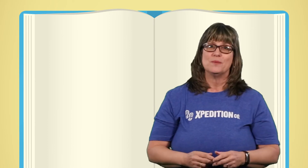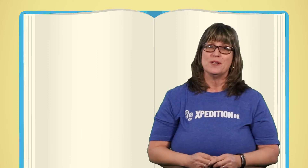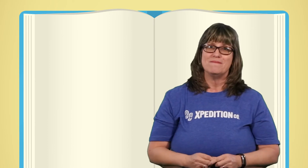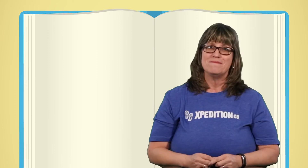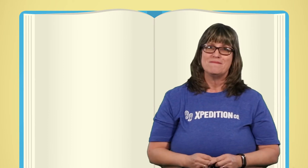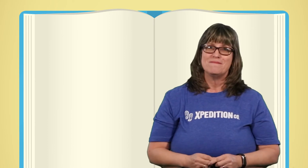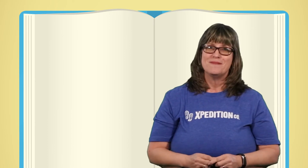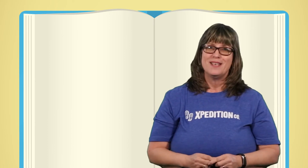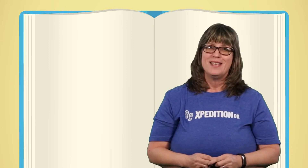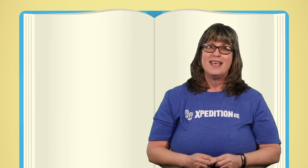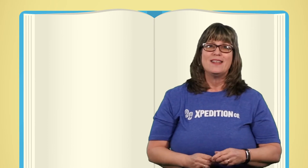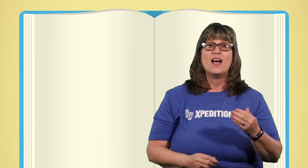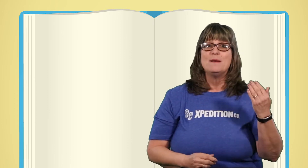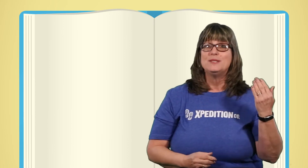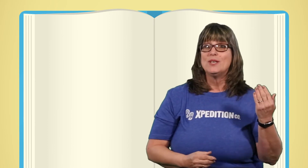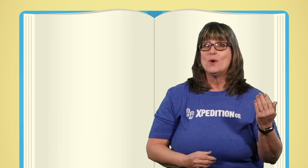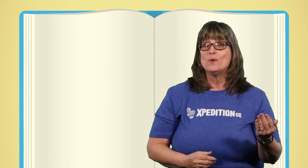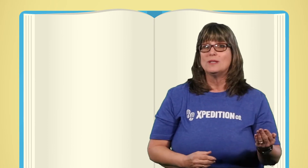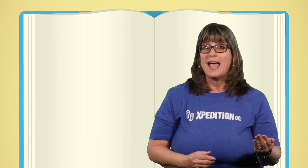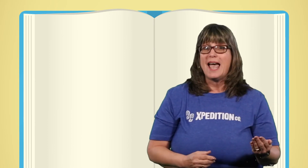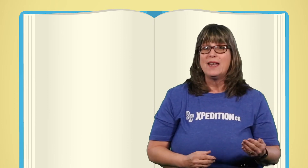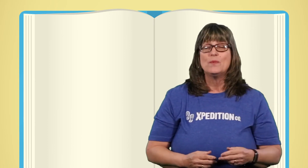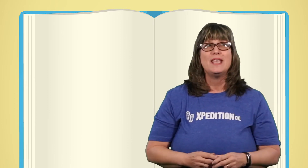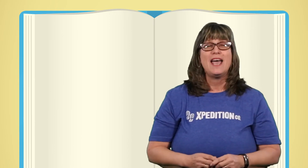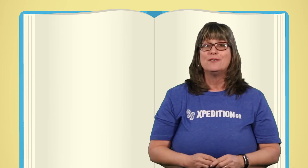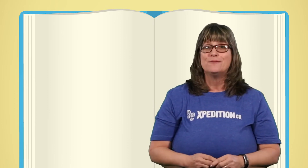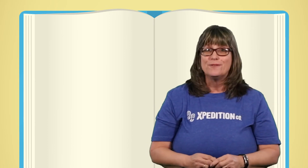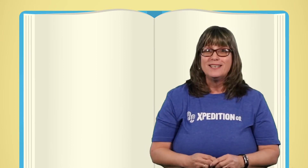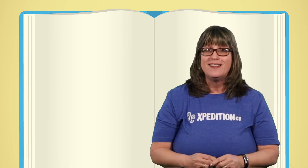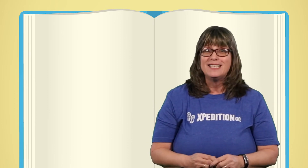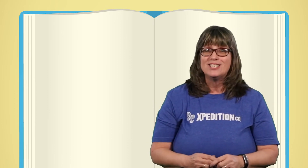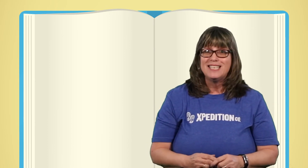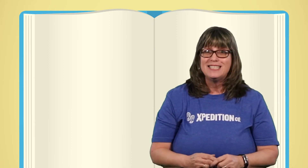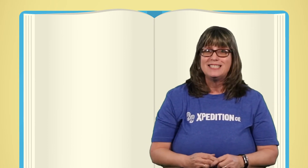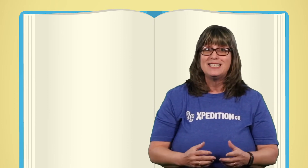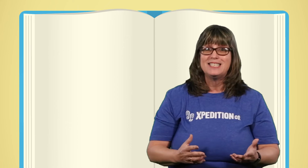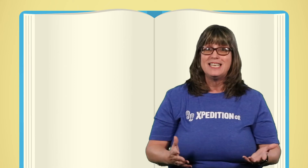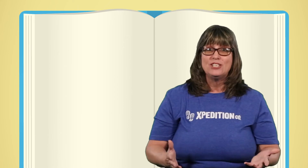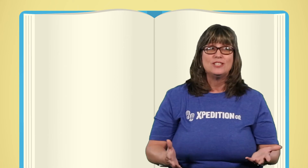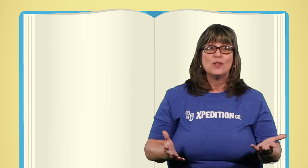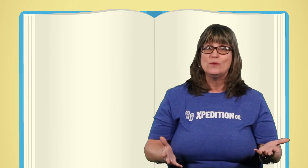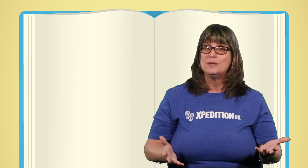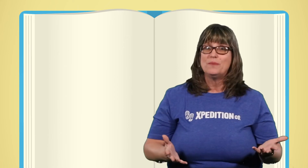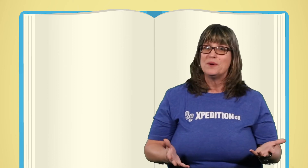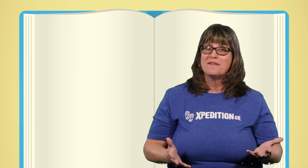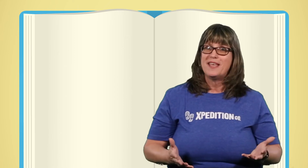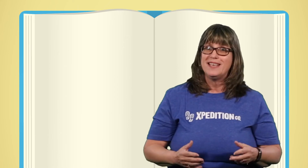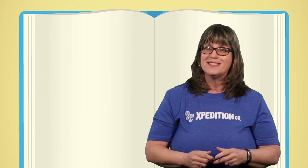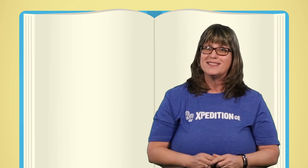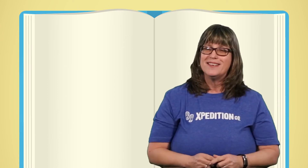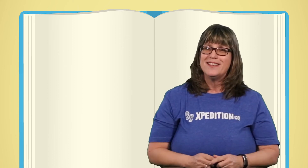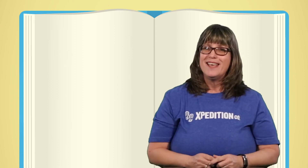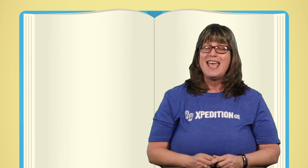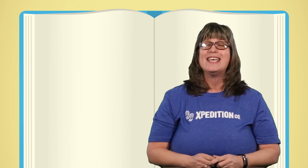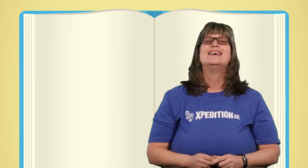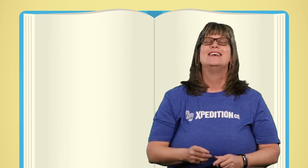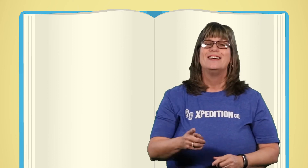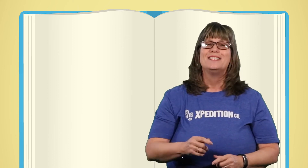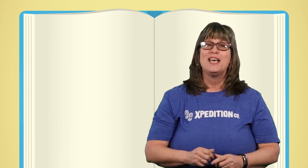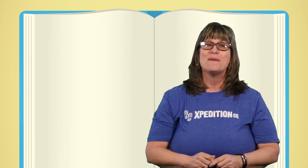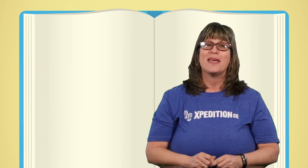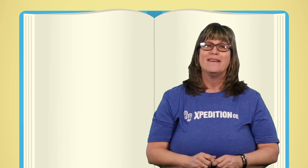help everyone. And I'm so glad we have a friend like Jesus to teach us those important things.